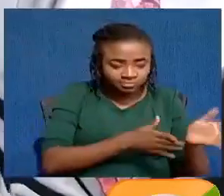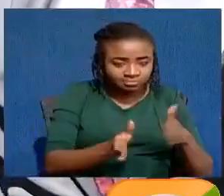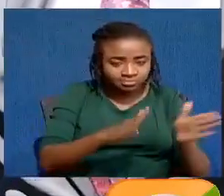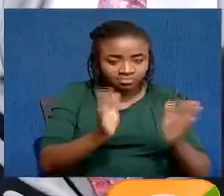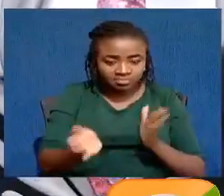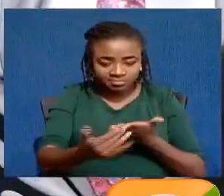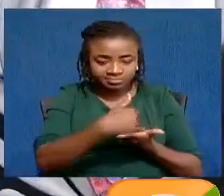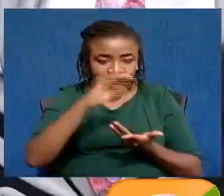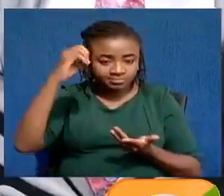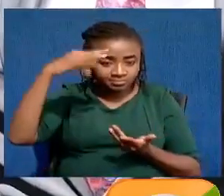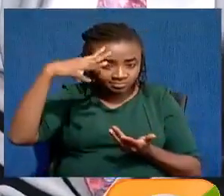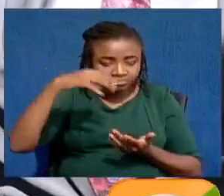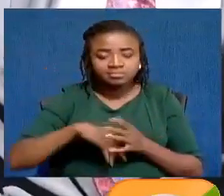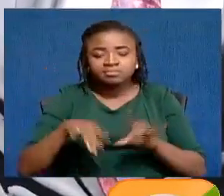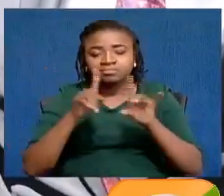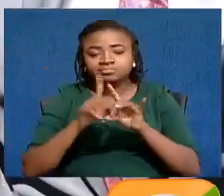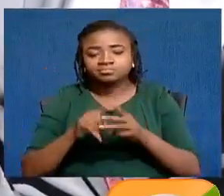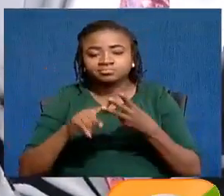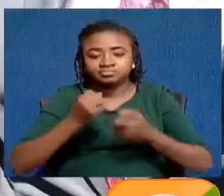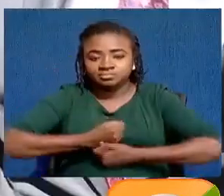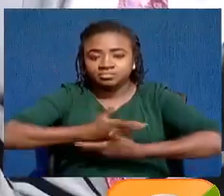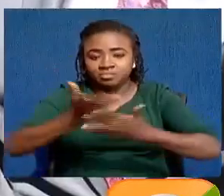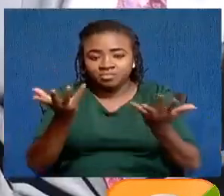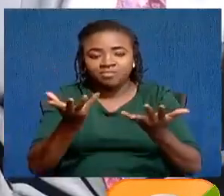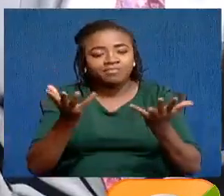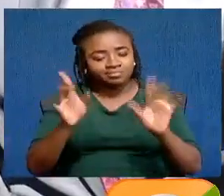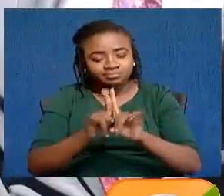we increase our energy distribution, so do we